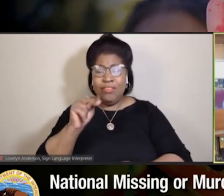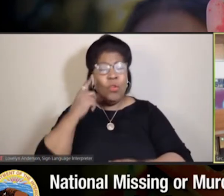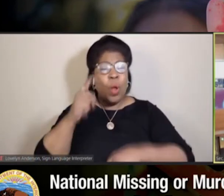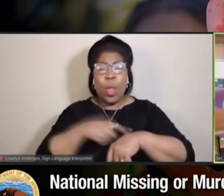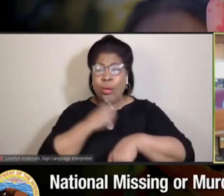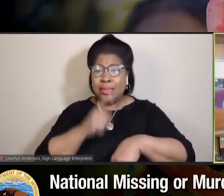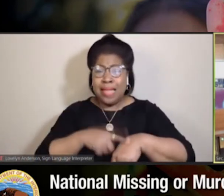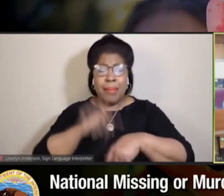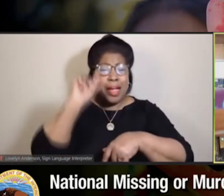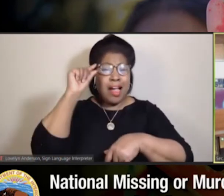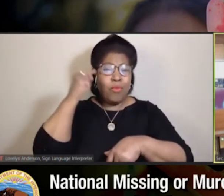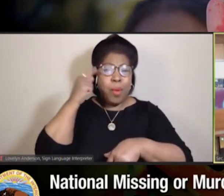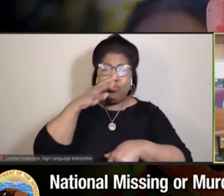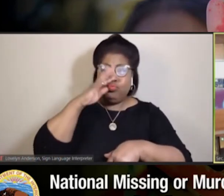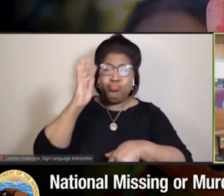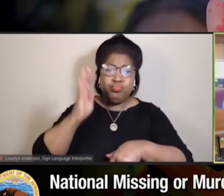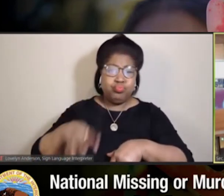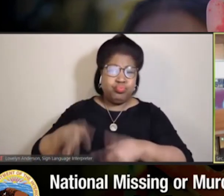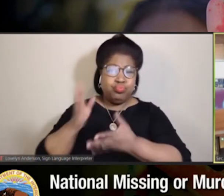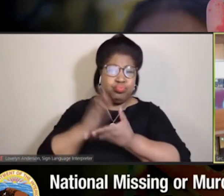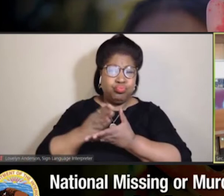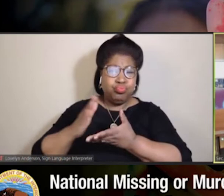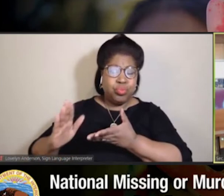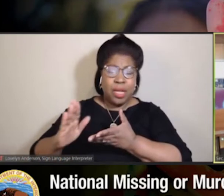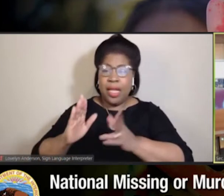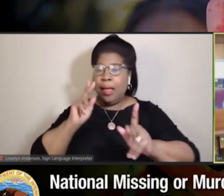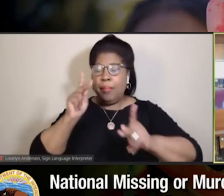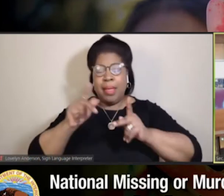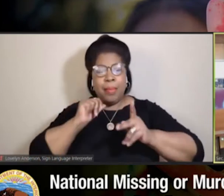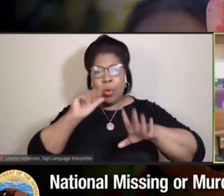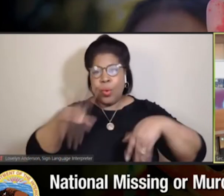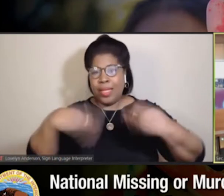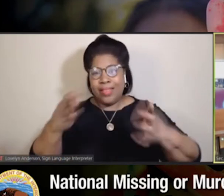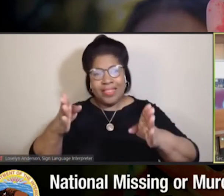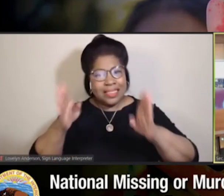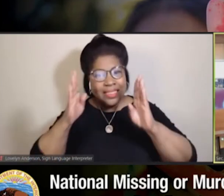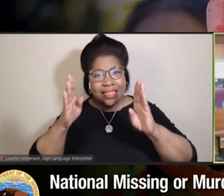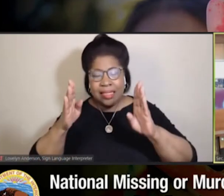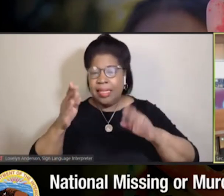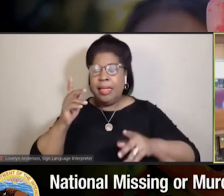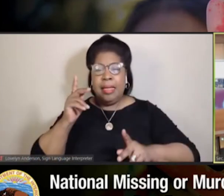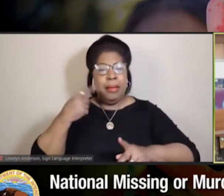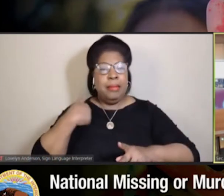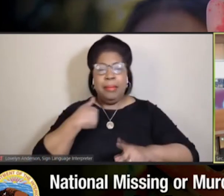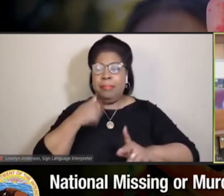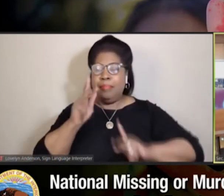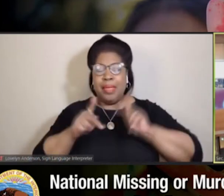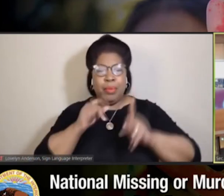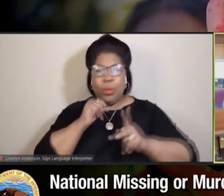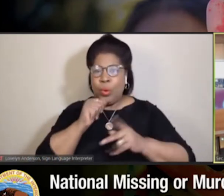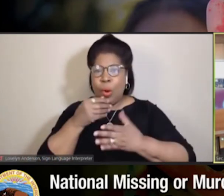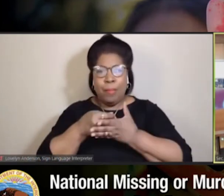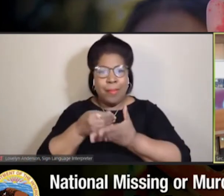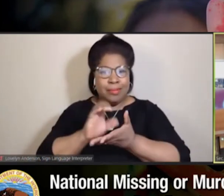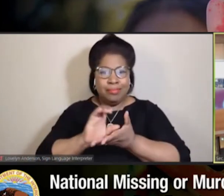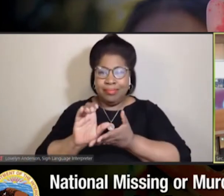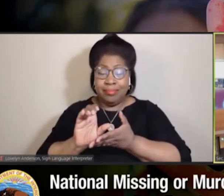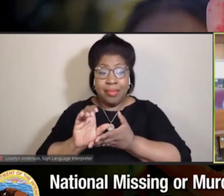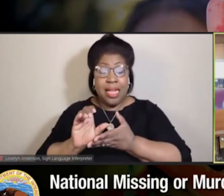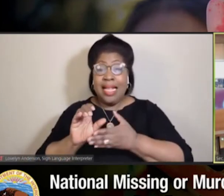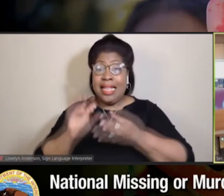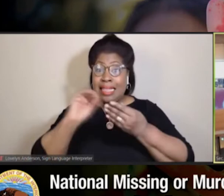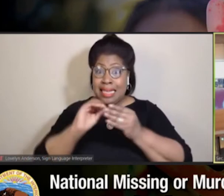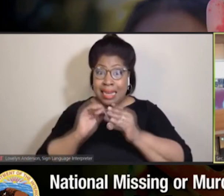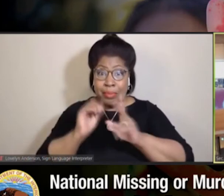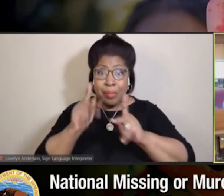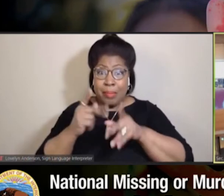with a lack of urgency, attention, or funding. The rates of missing persons cases and violence against